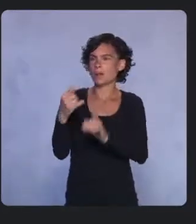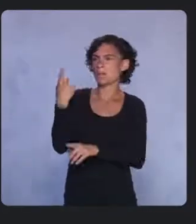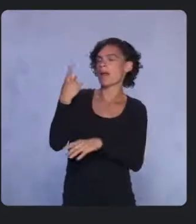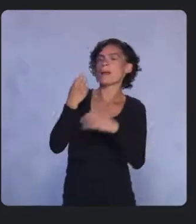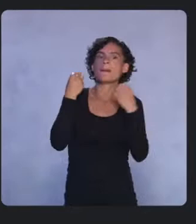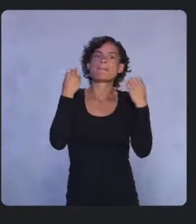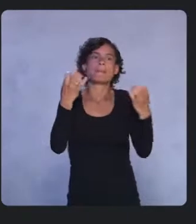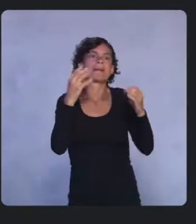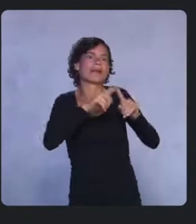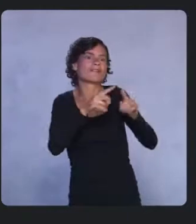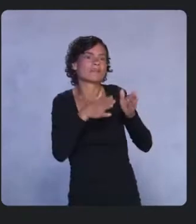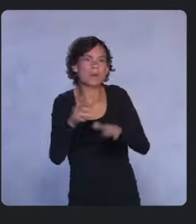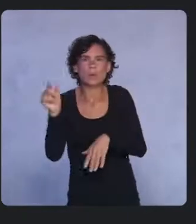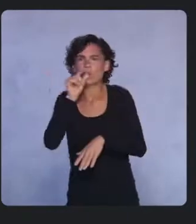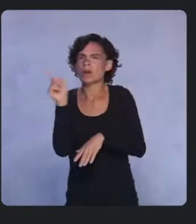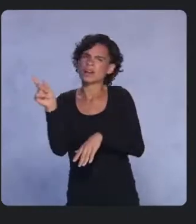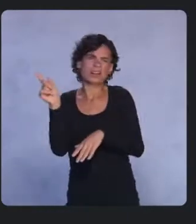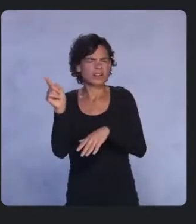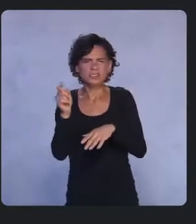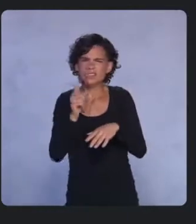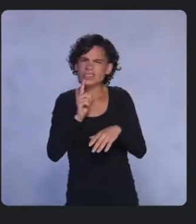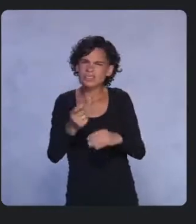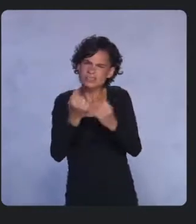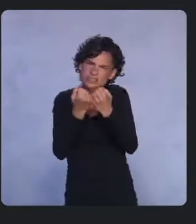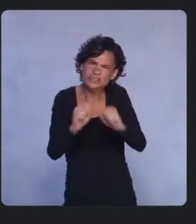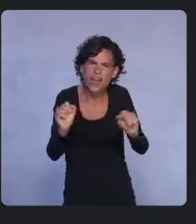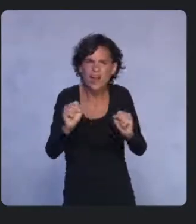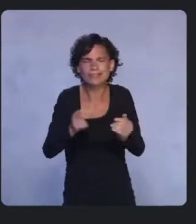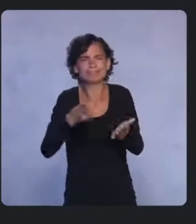way to sign into anything online.